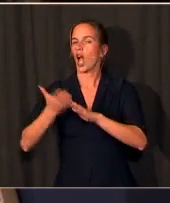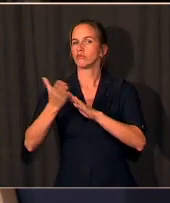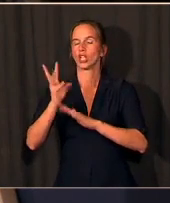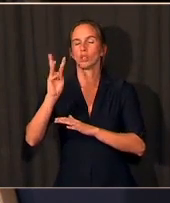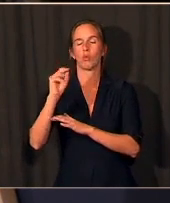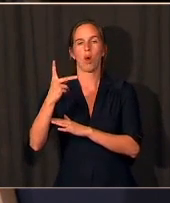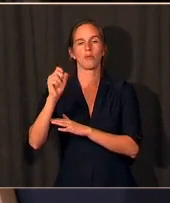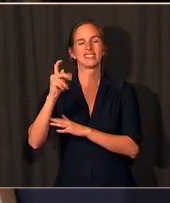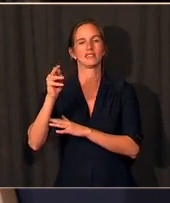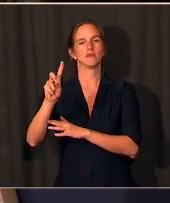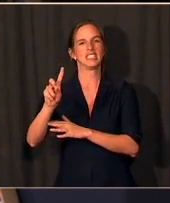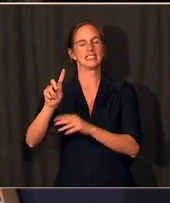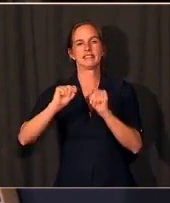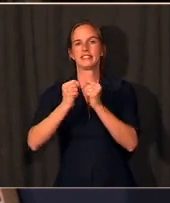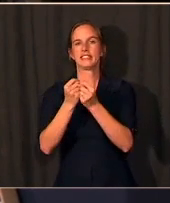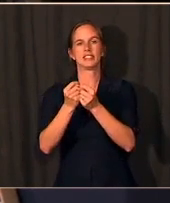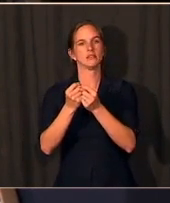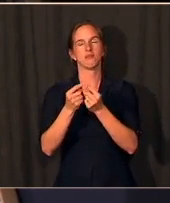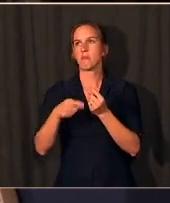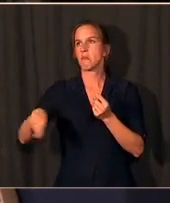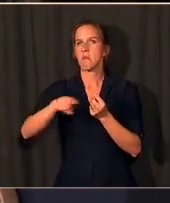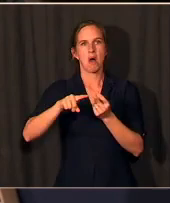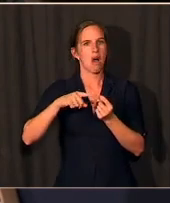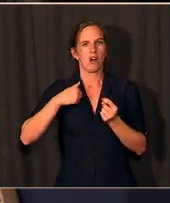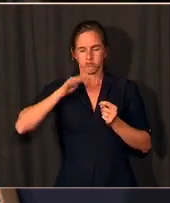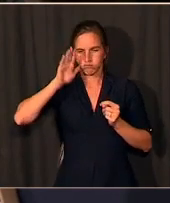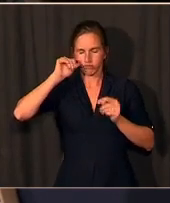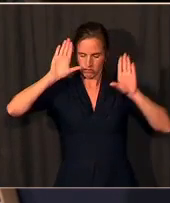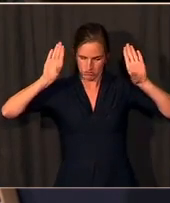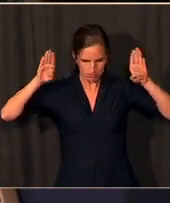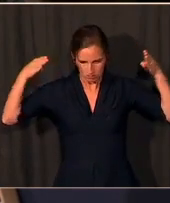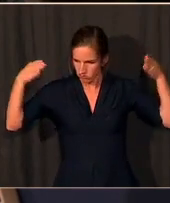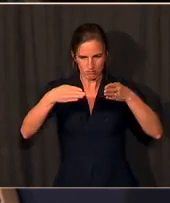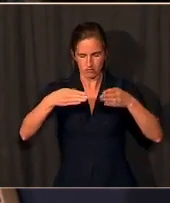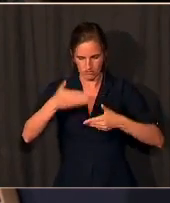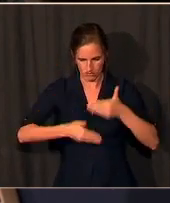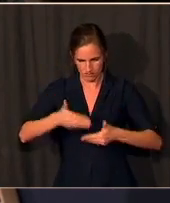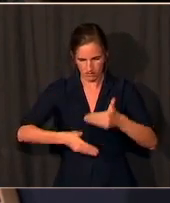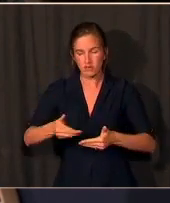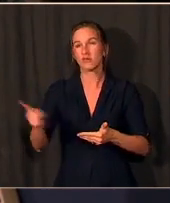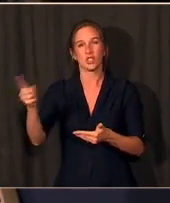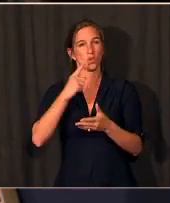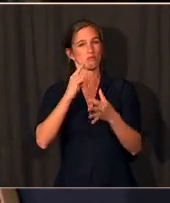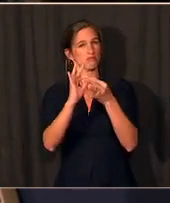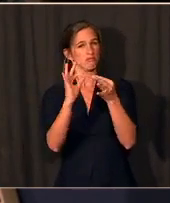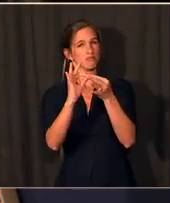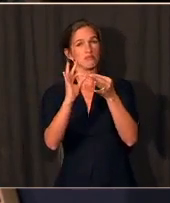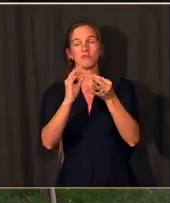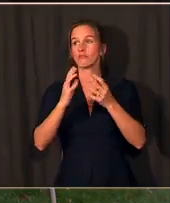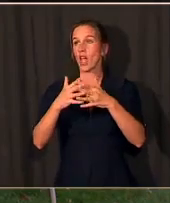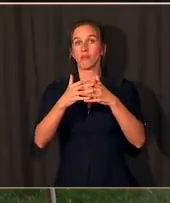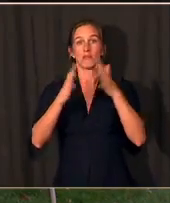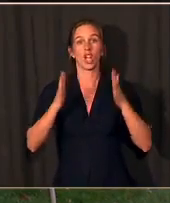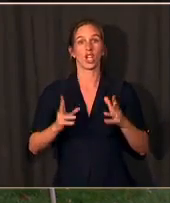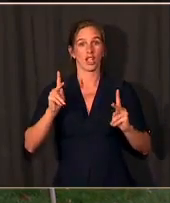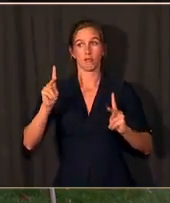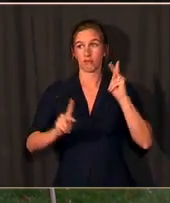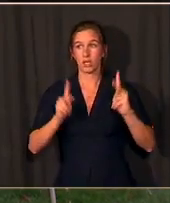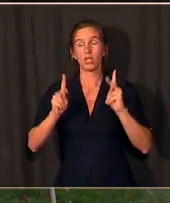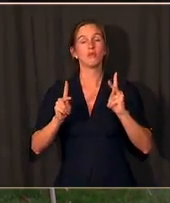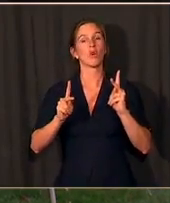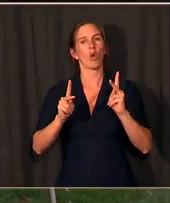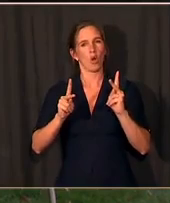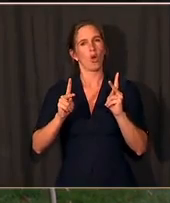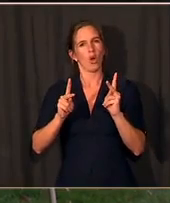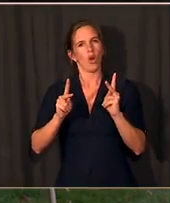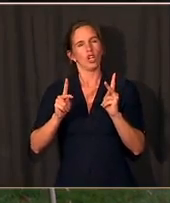great research companies didn't. And as you've articulated here, Mr. President, the American people can be comforted with all